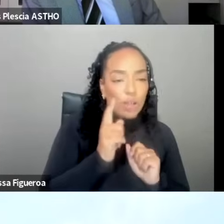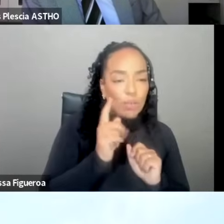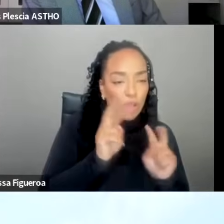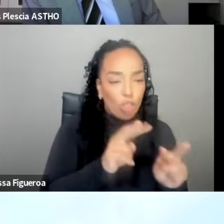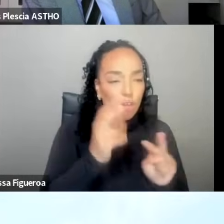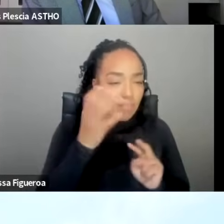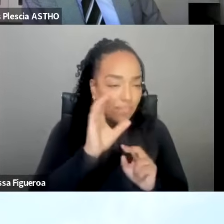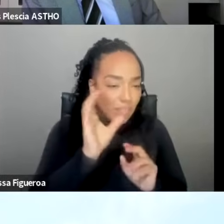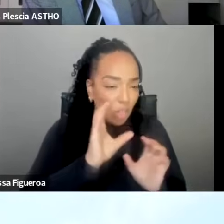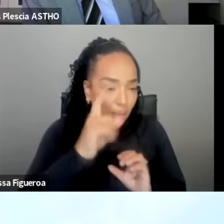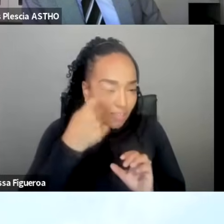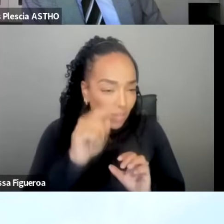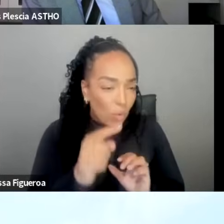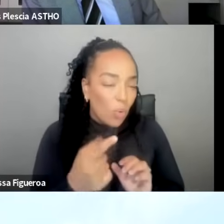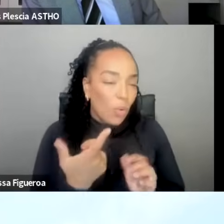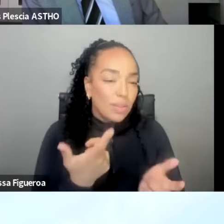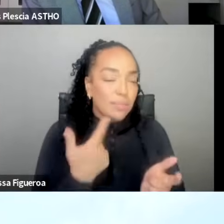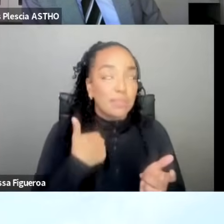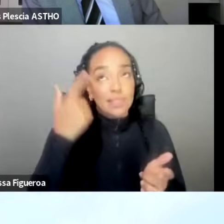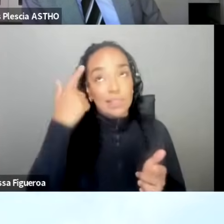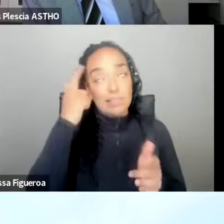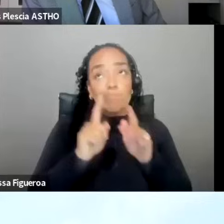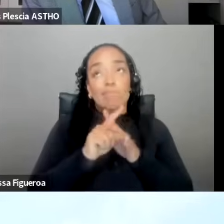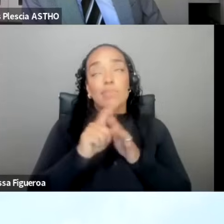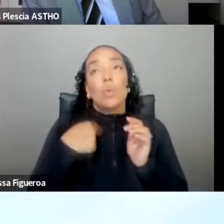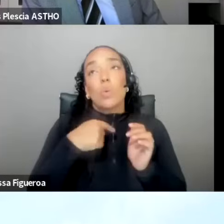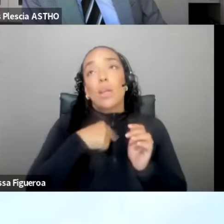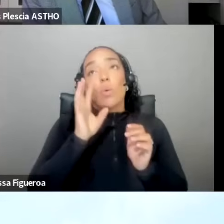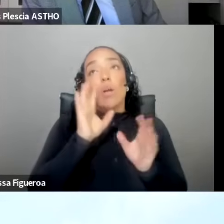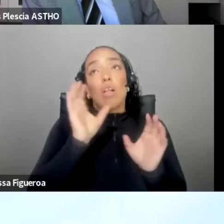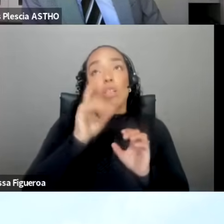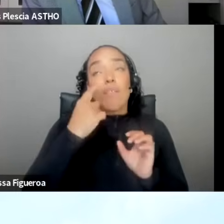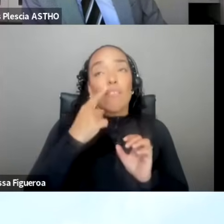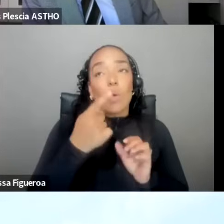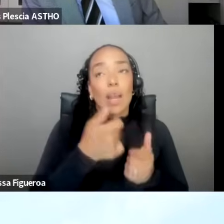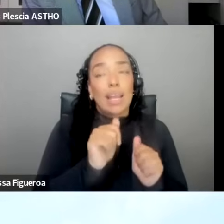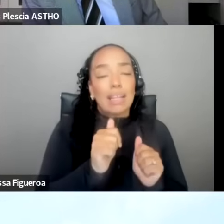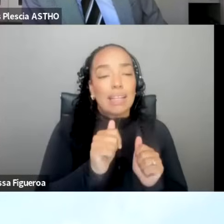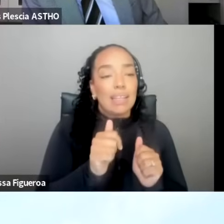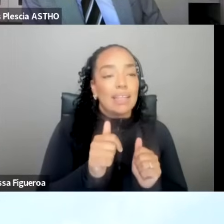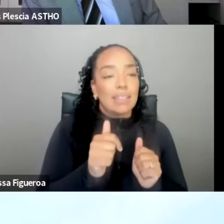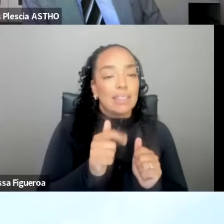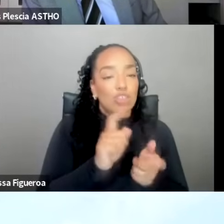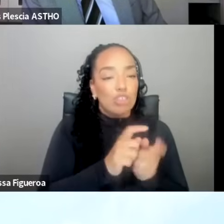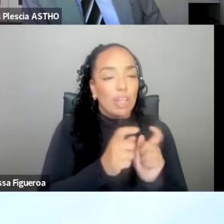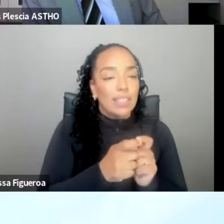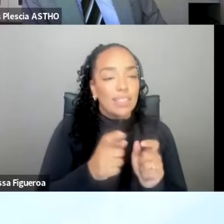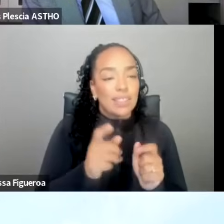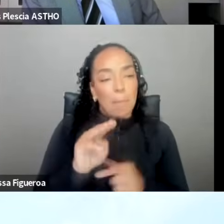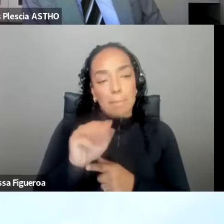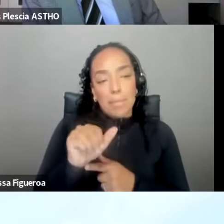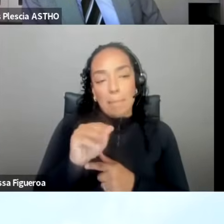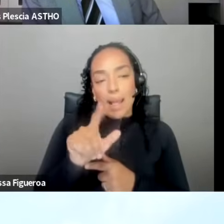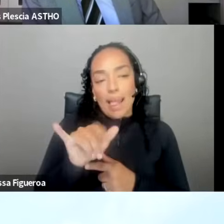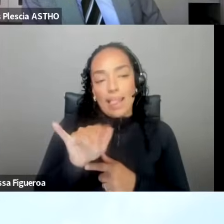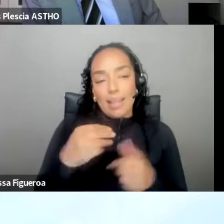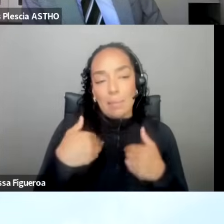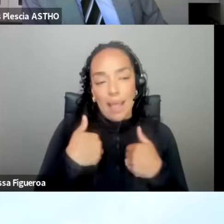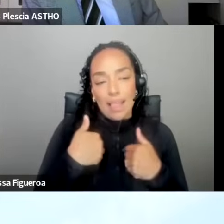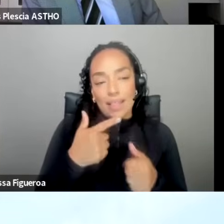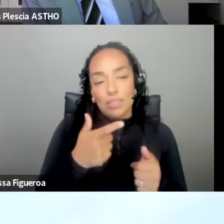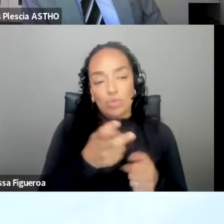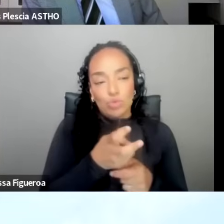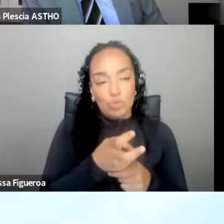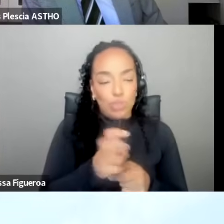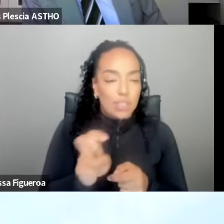my head, of course, we're looking for any changes that would suggest more mammalian transmission, change the